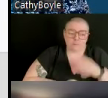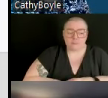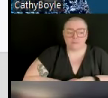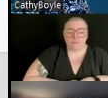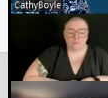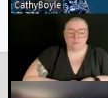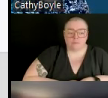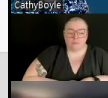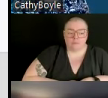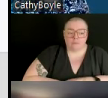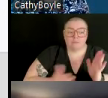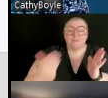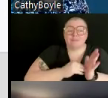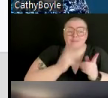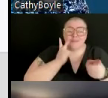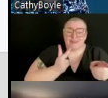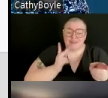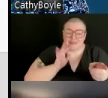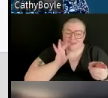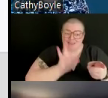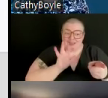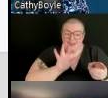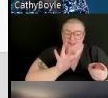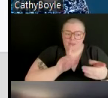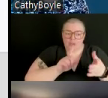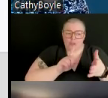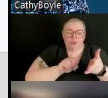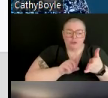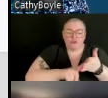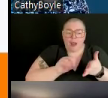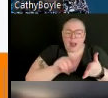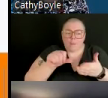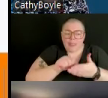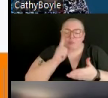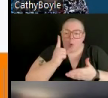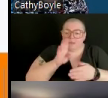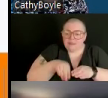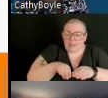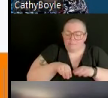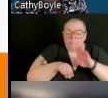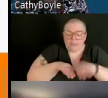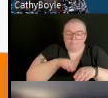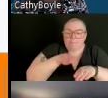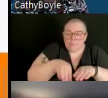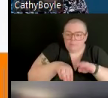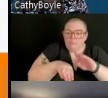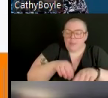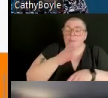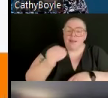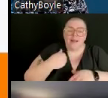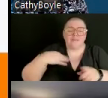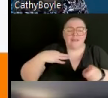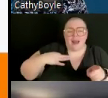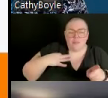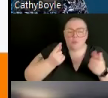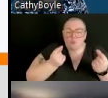And again, you can see it walks you through it one step at a time. We've got the application tips and tricks.